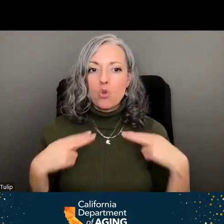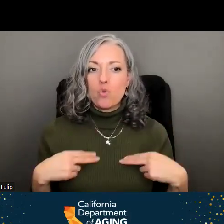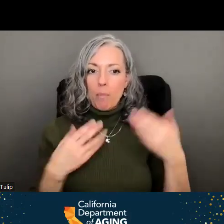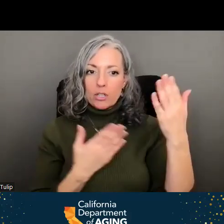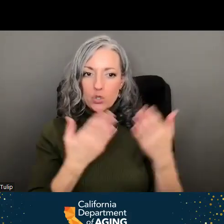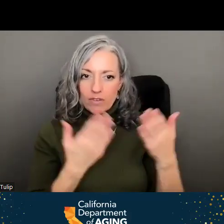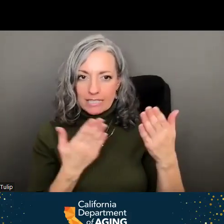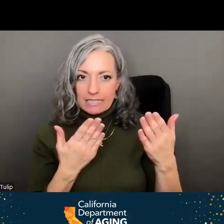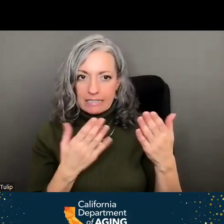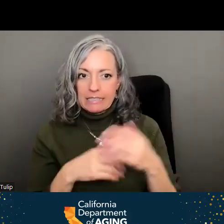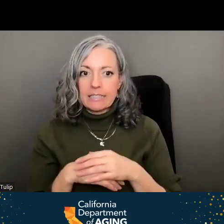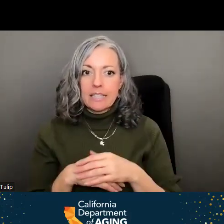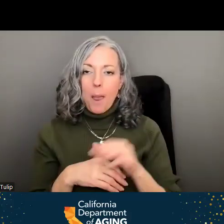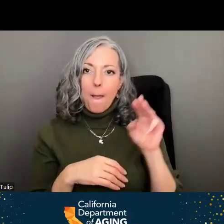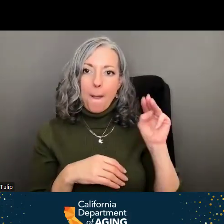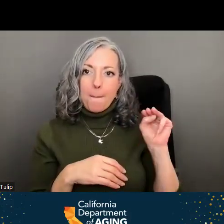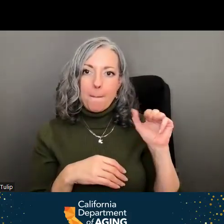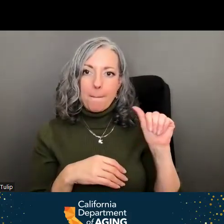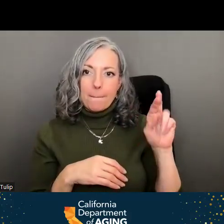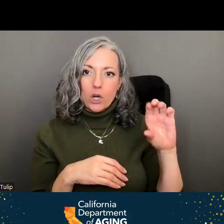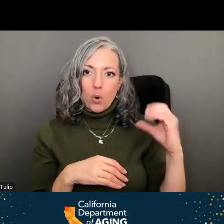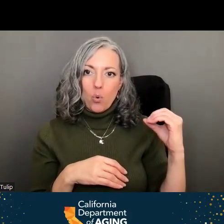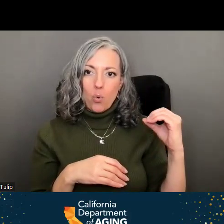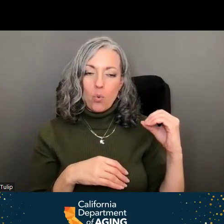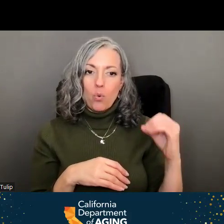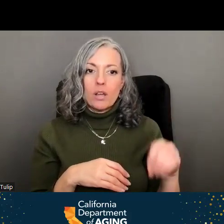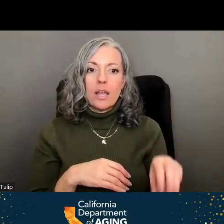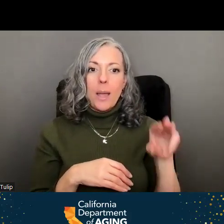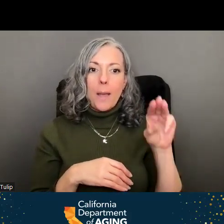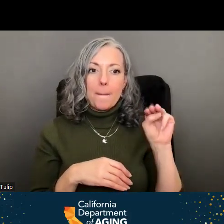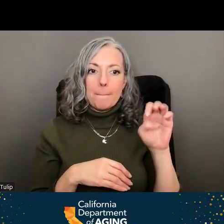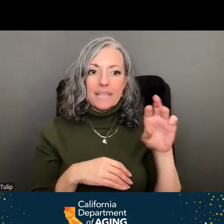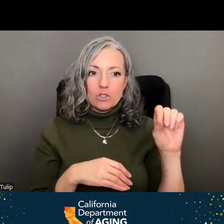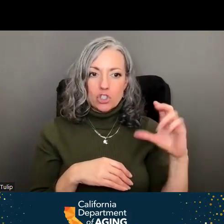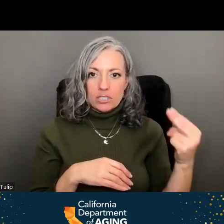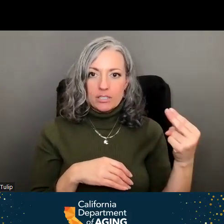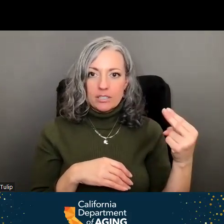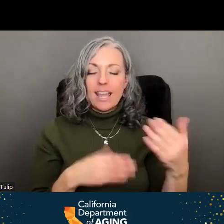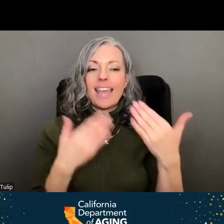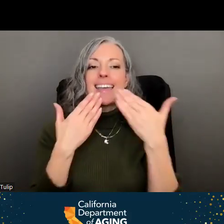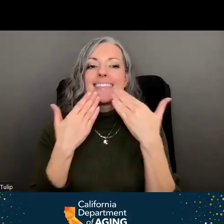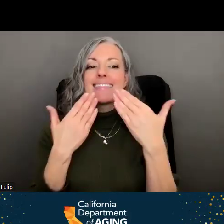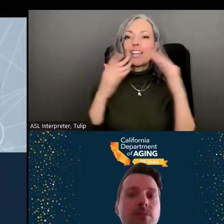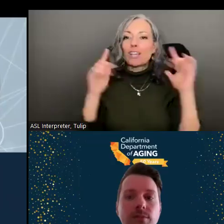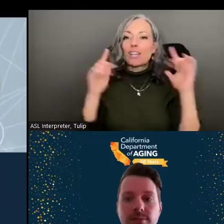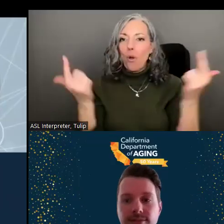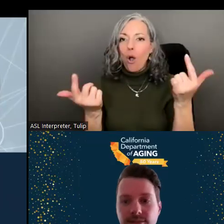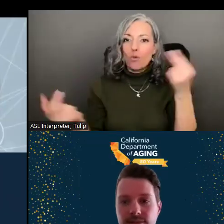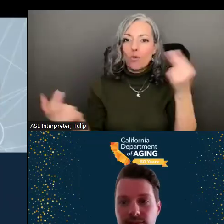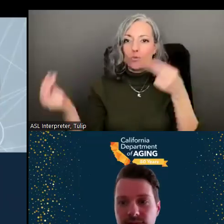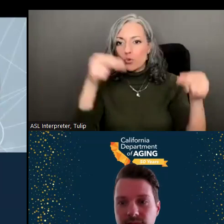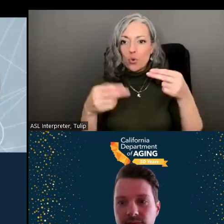Meach. Marco? Nelson, thank you so much. And to all of you who are joining us